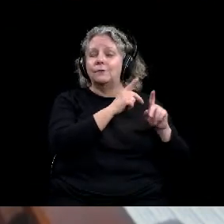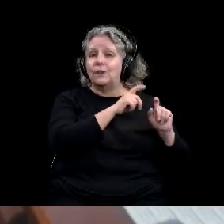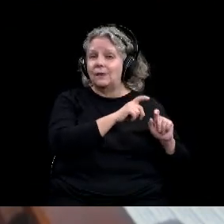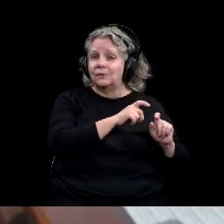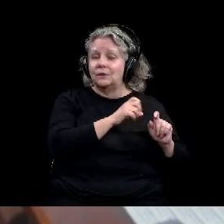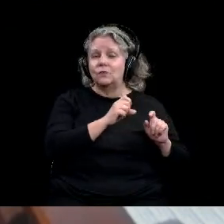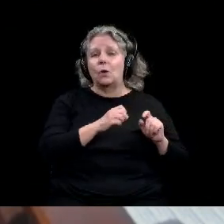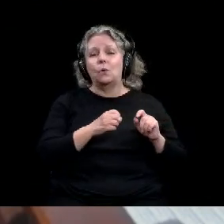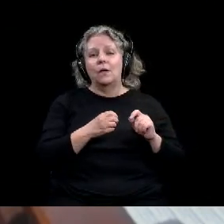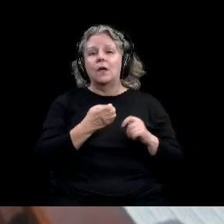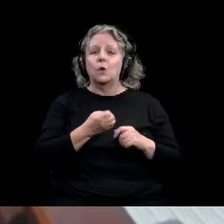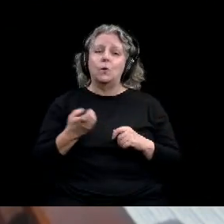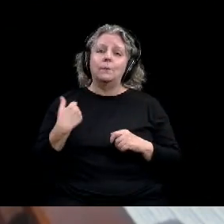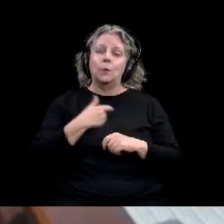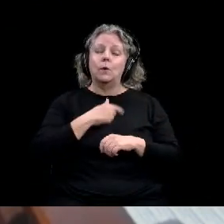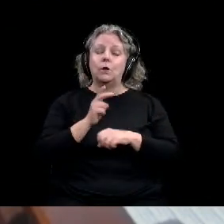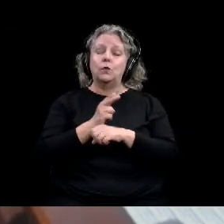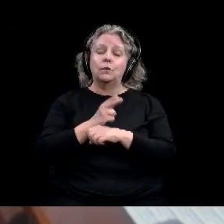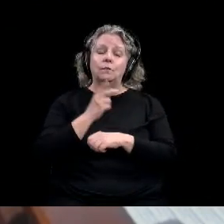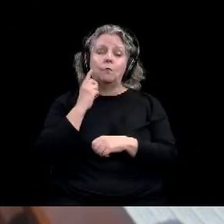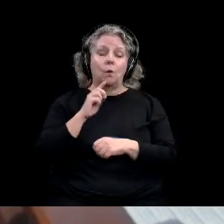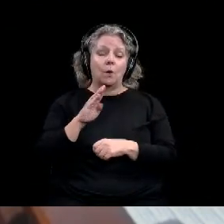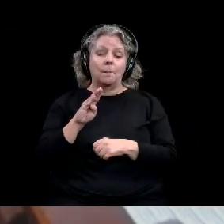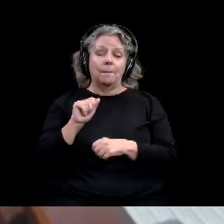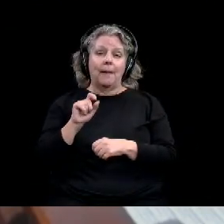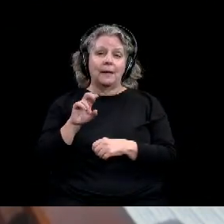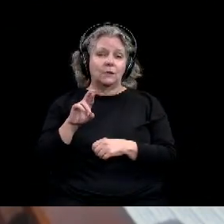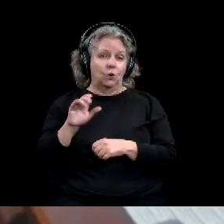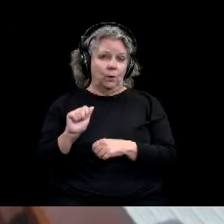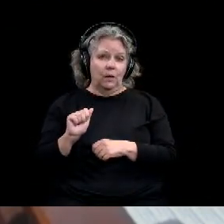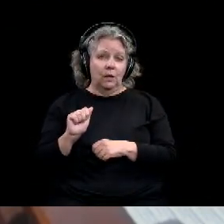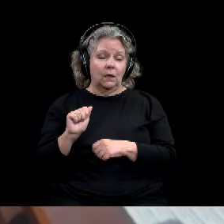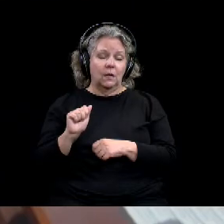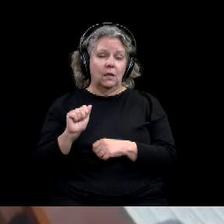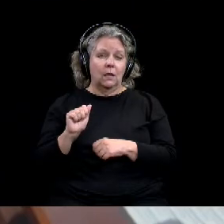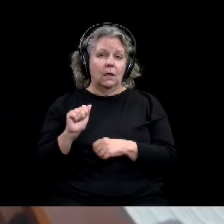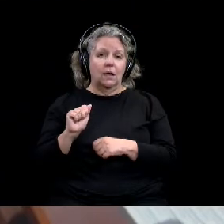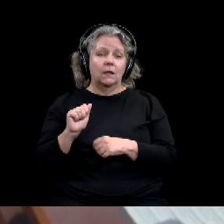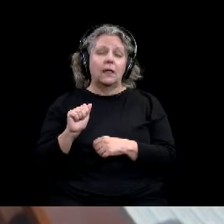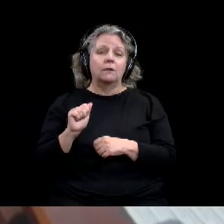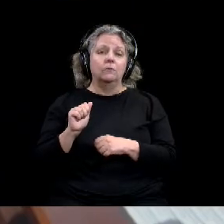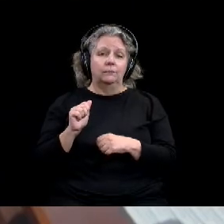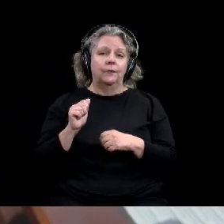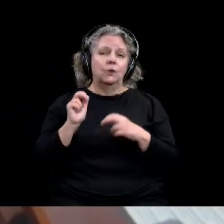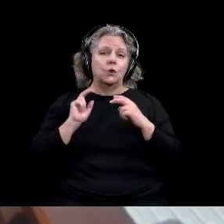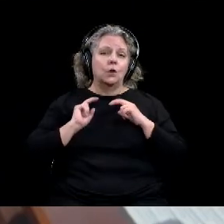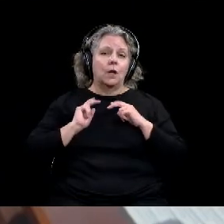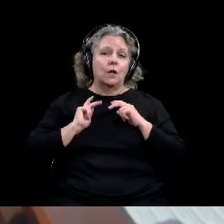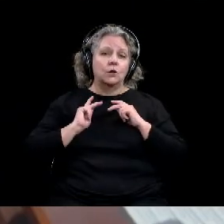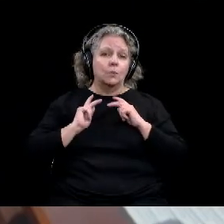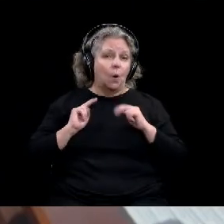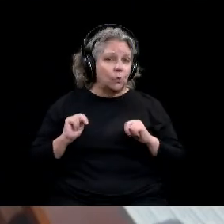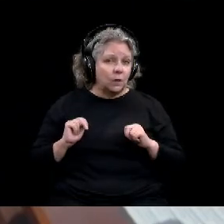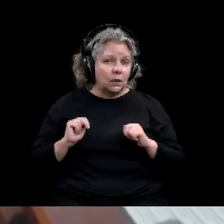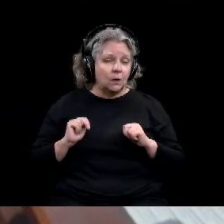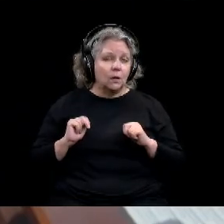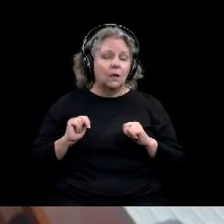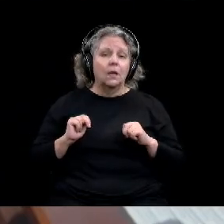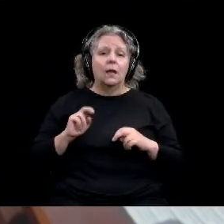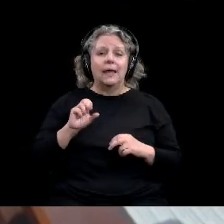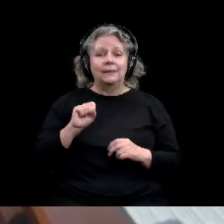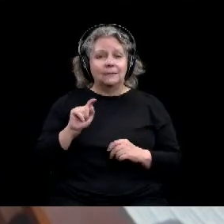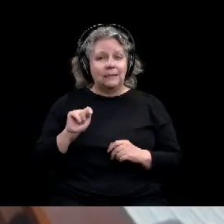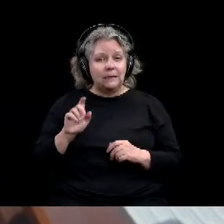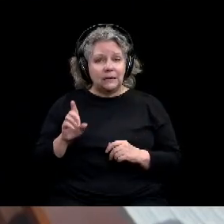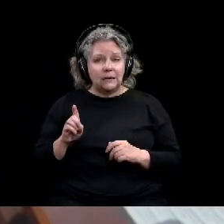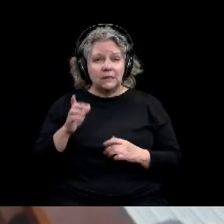bugs, from a simple pneumonia, sexually transmitted disease, those tests are not available.